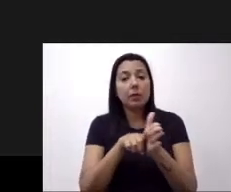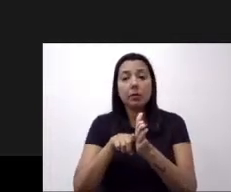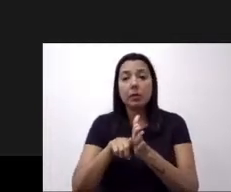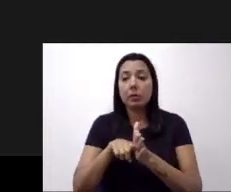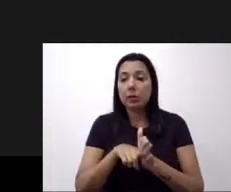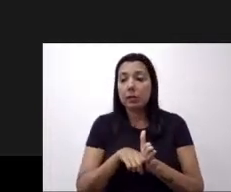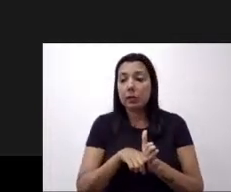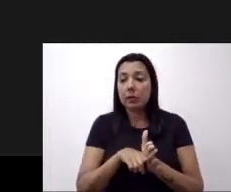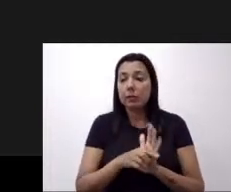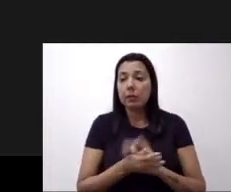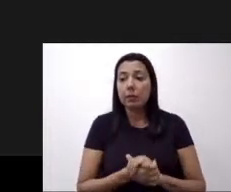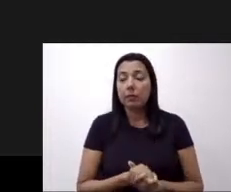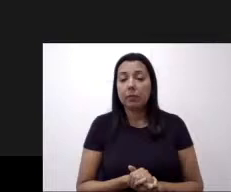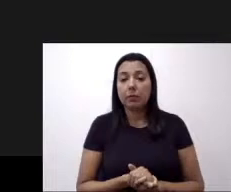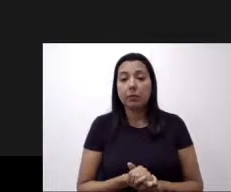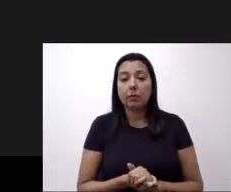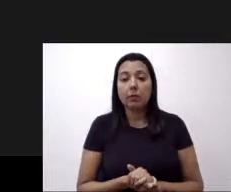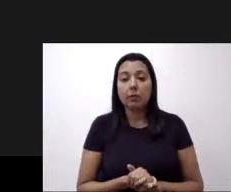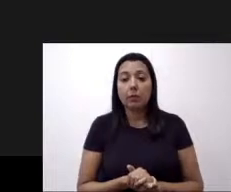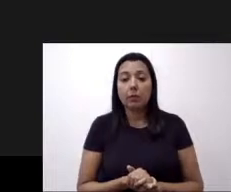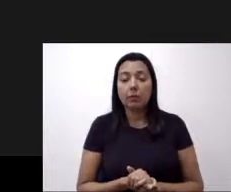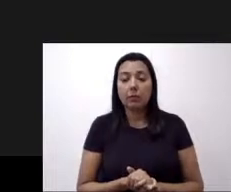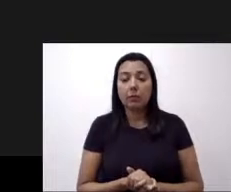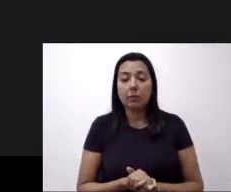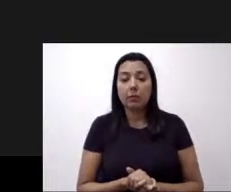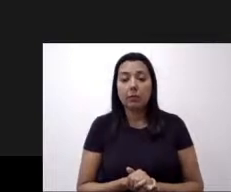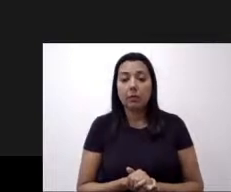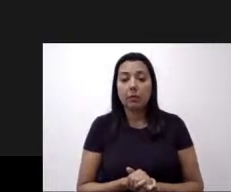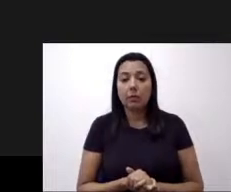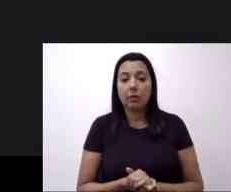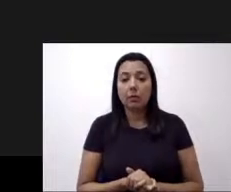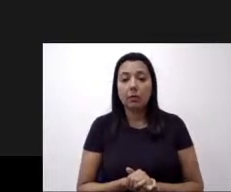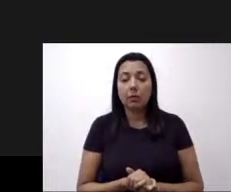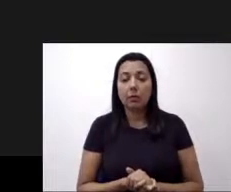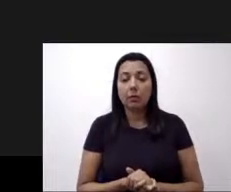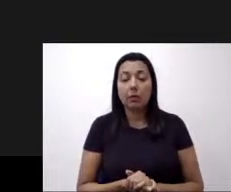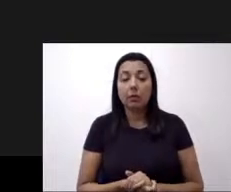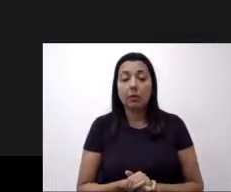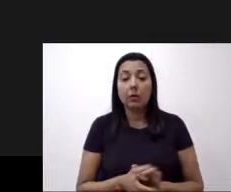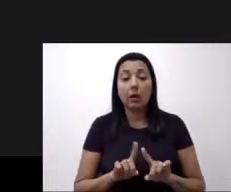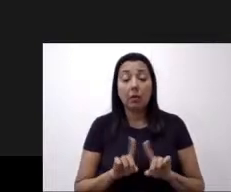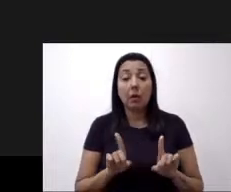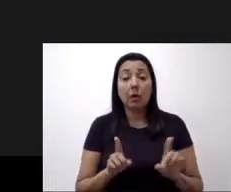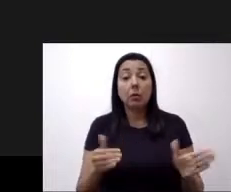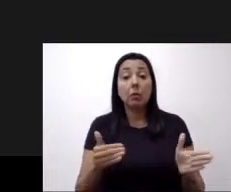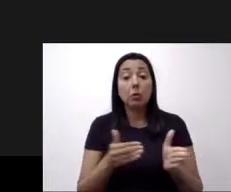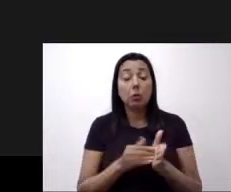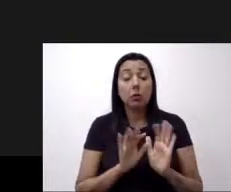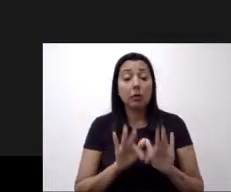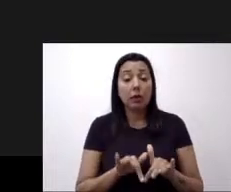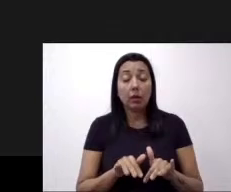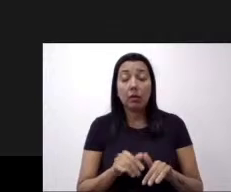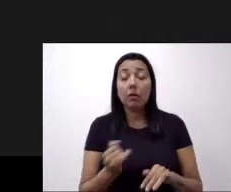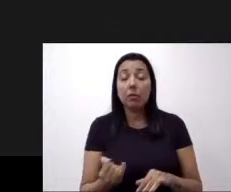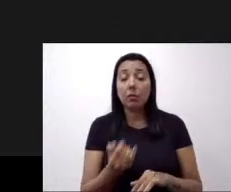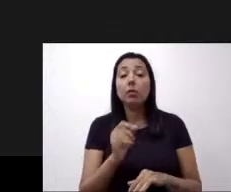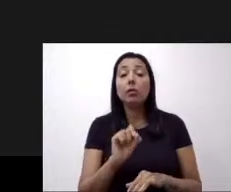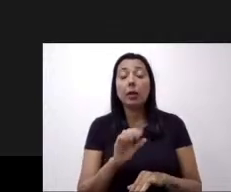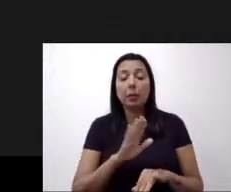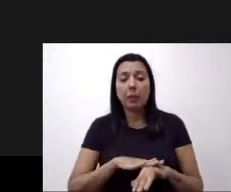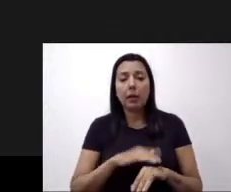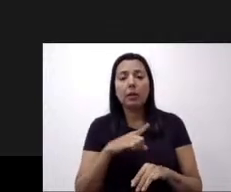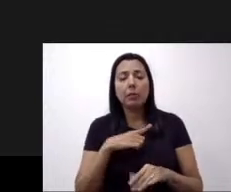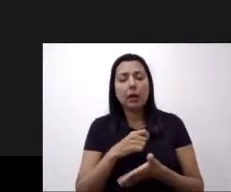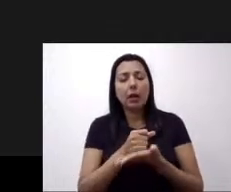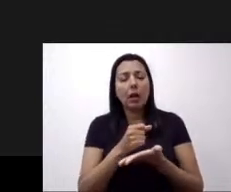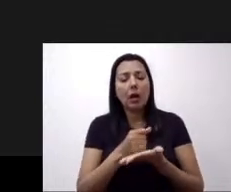researchers. Last but not least, changes within the academic field contributed to the growing number